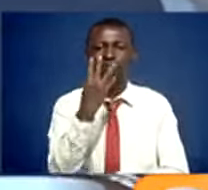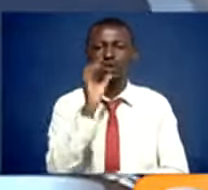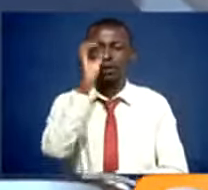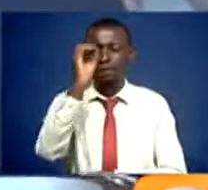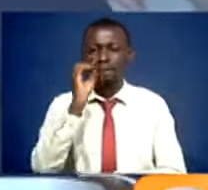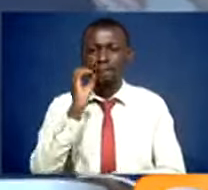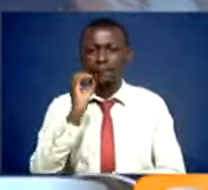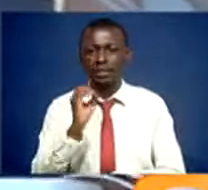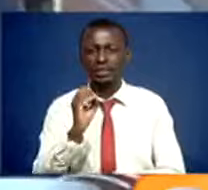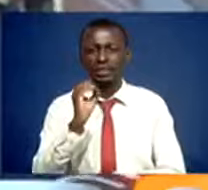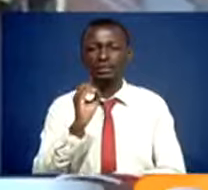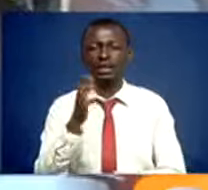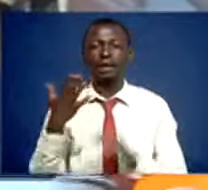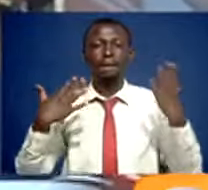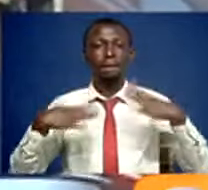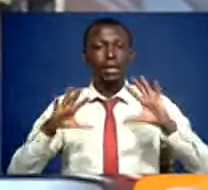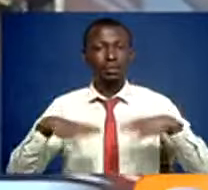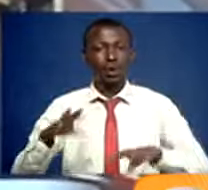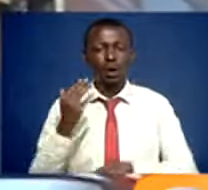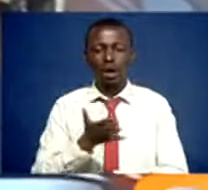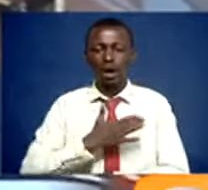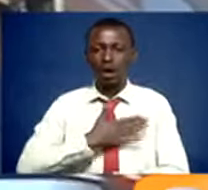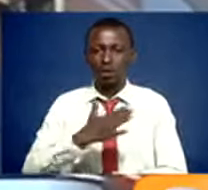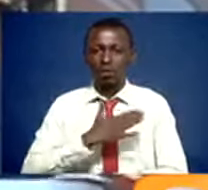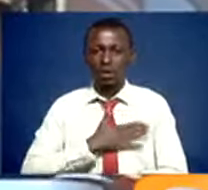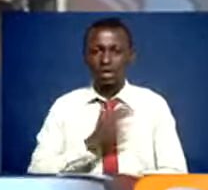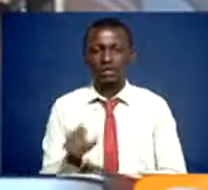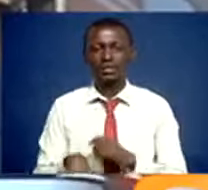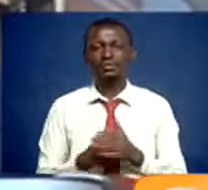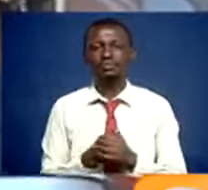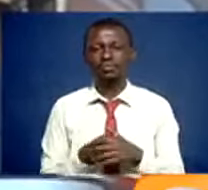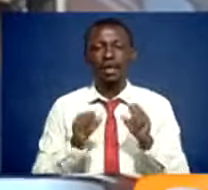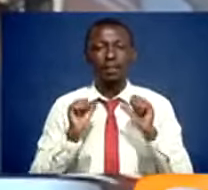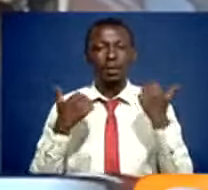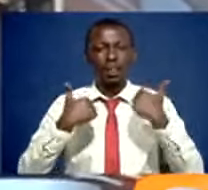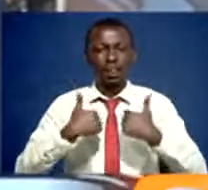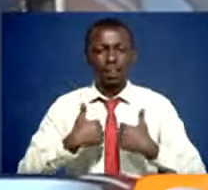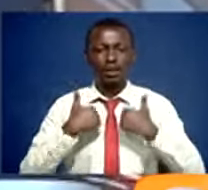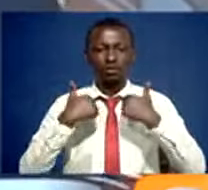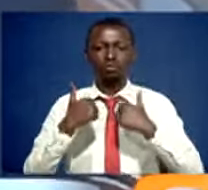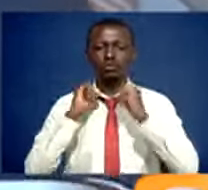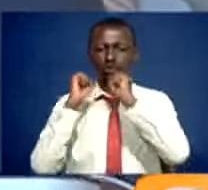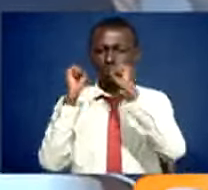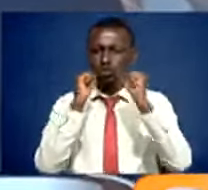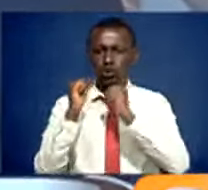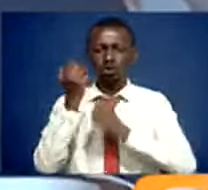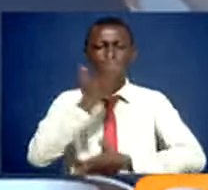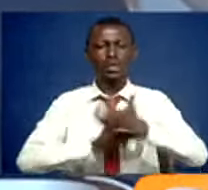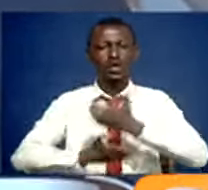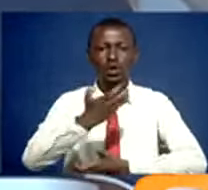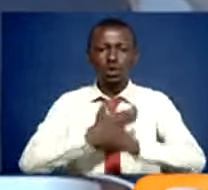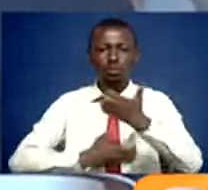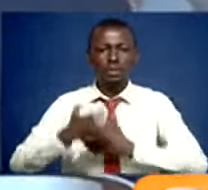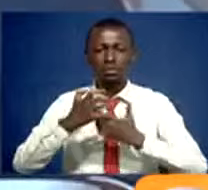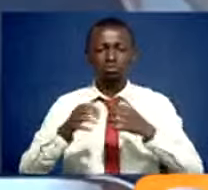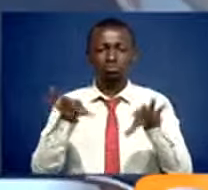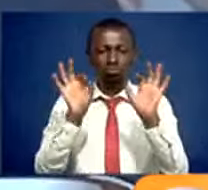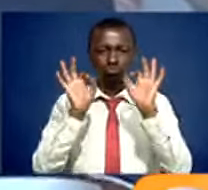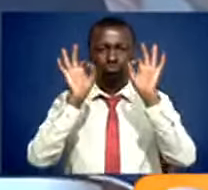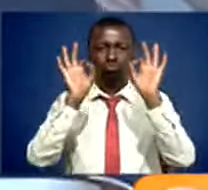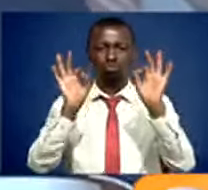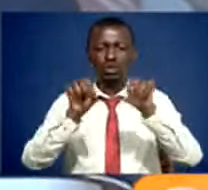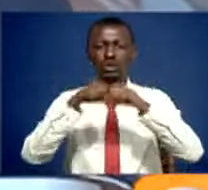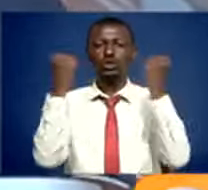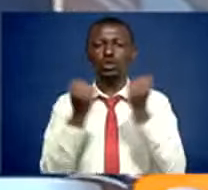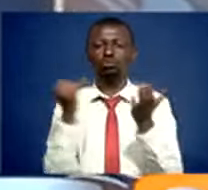40% of our population. To build a robust and thriving economy, enhance social inclusion